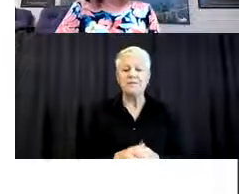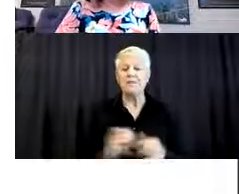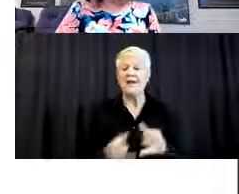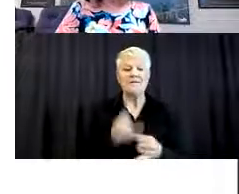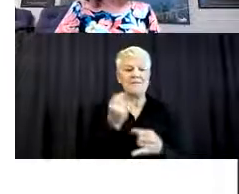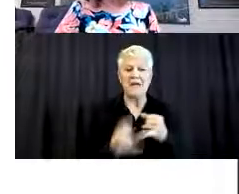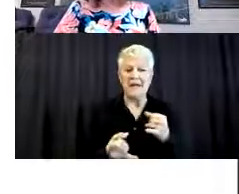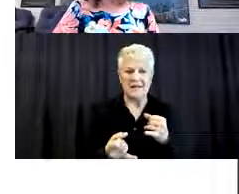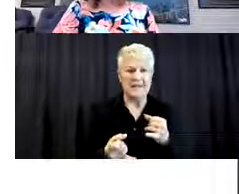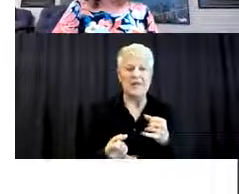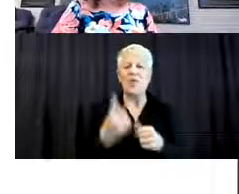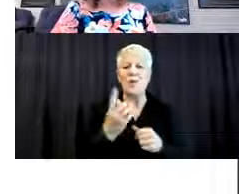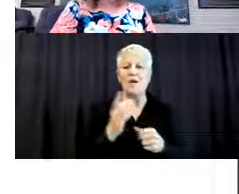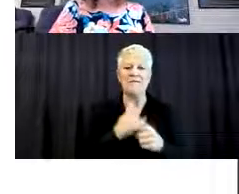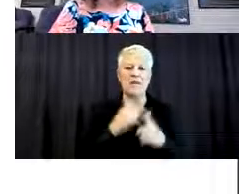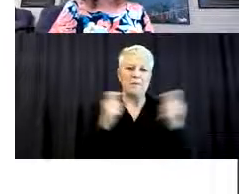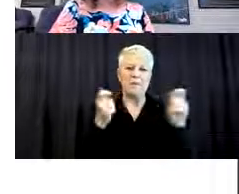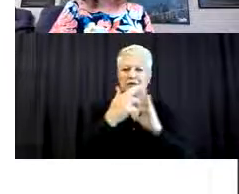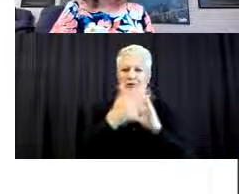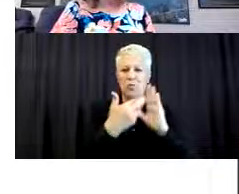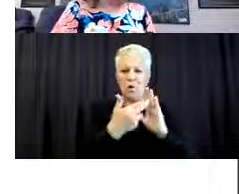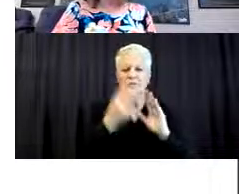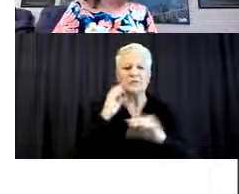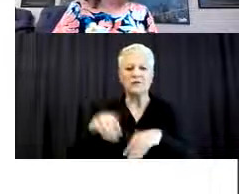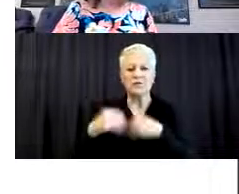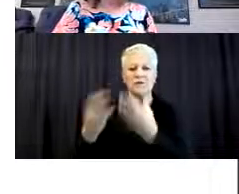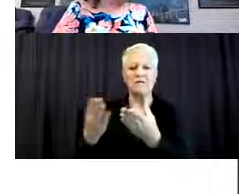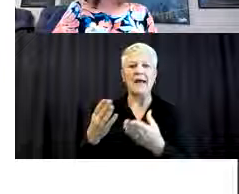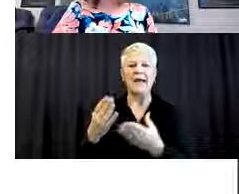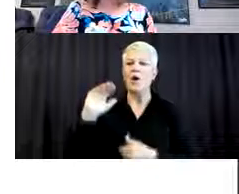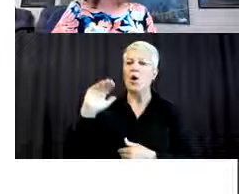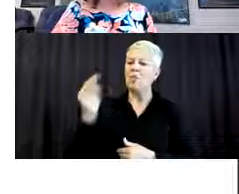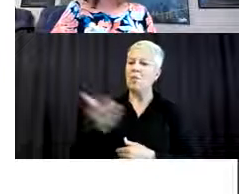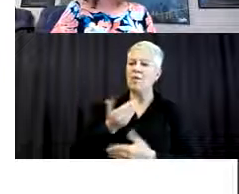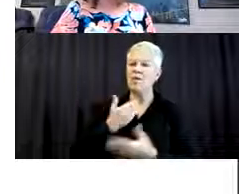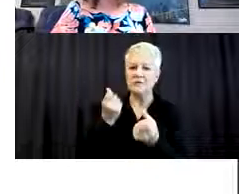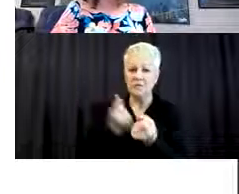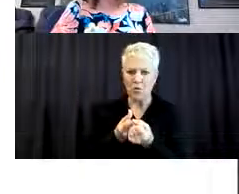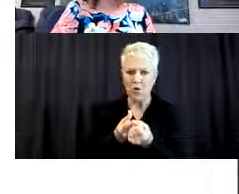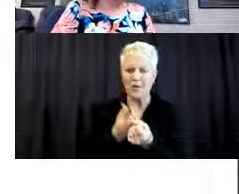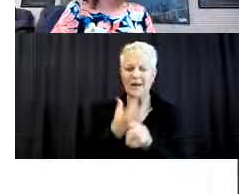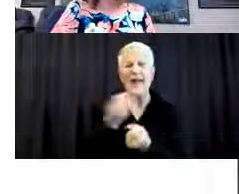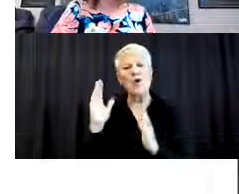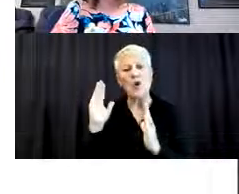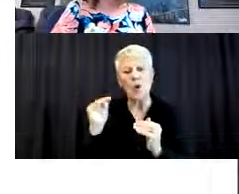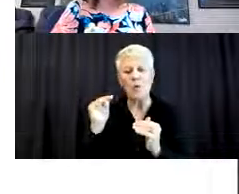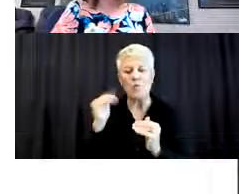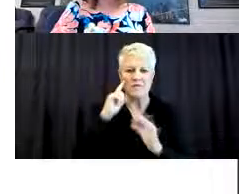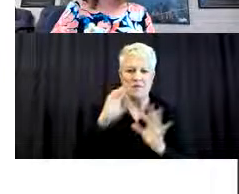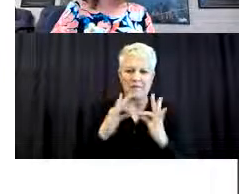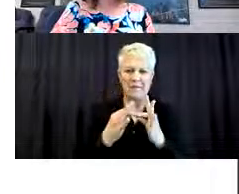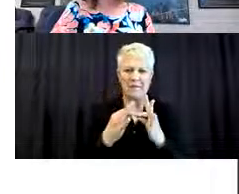Finally, one of our biggest roles is to provide welcome support and hope for